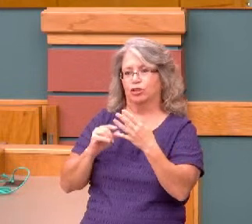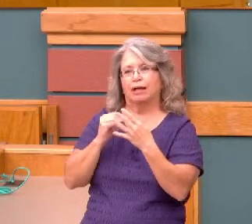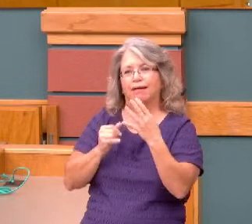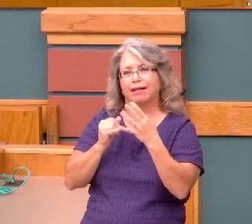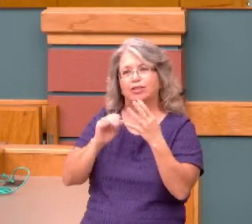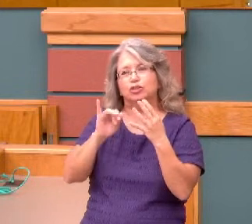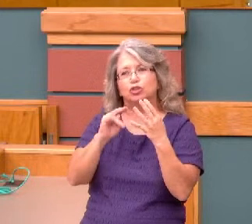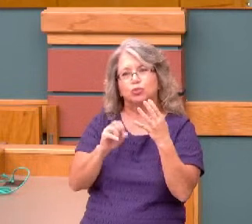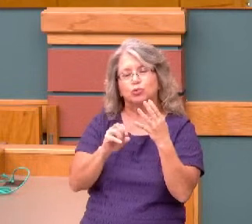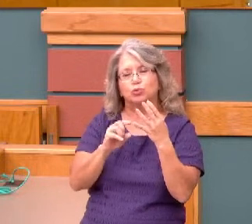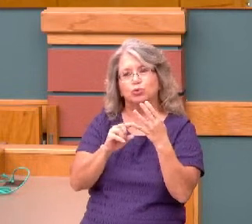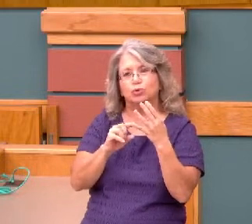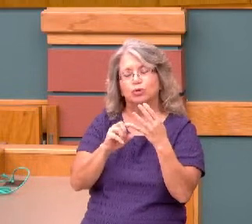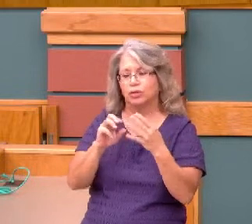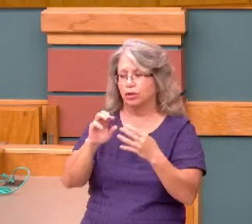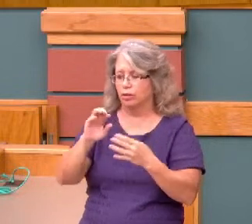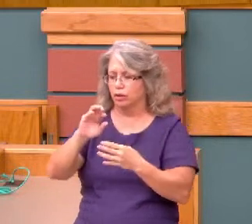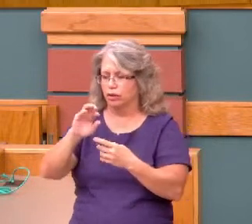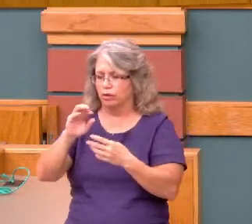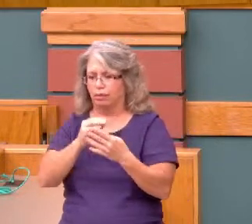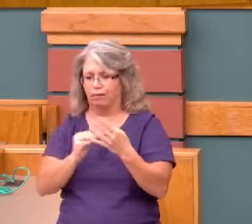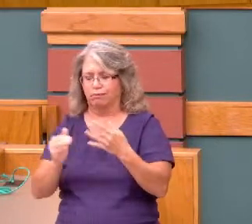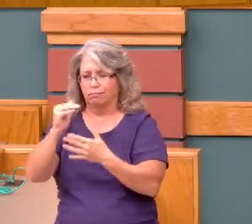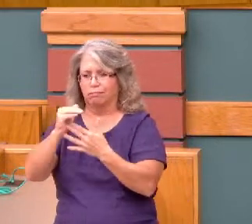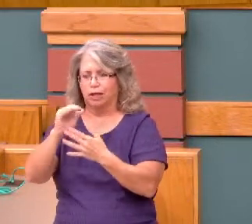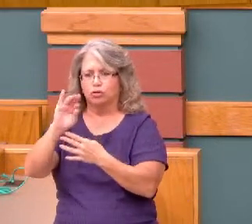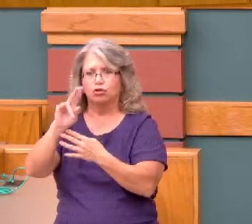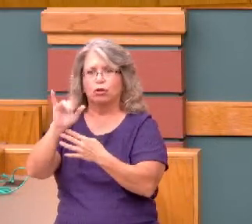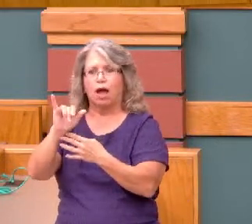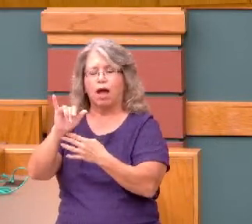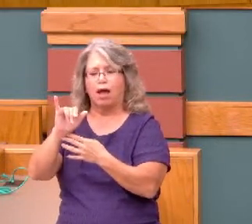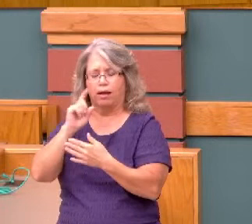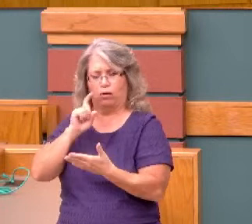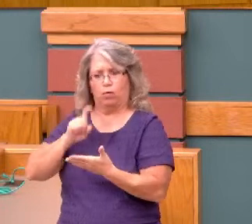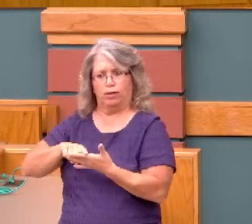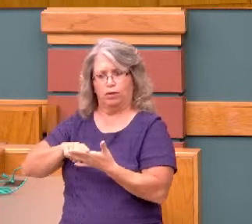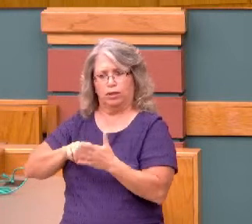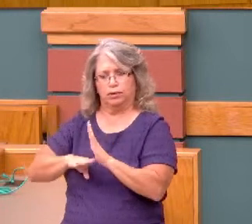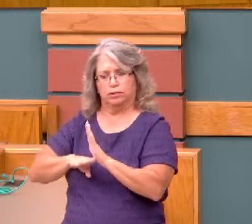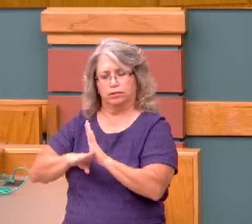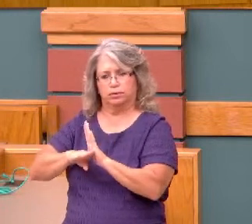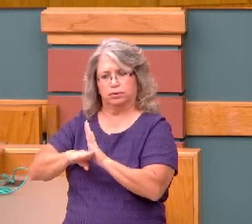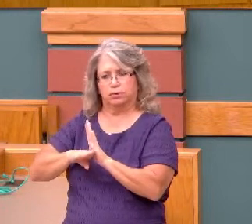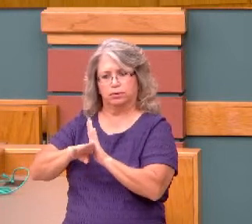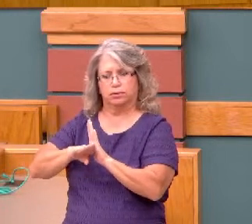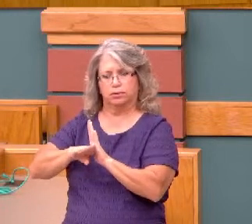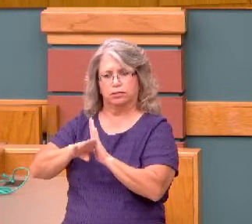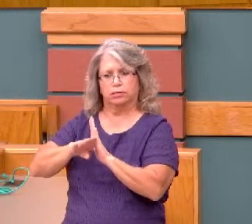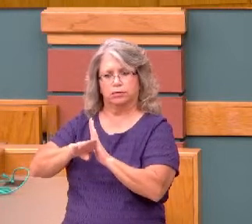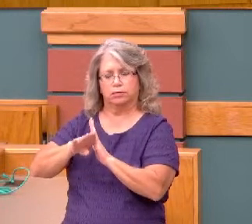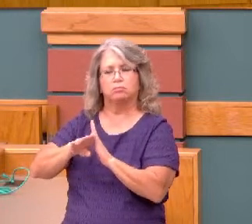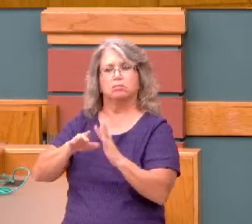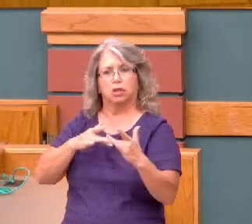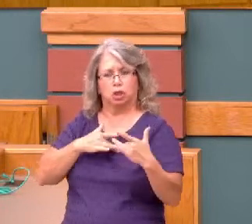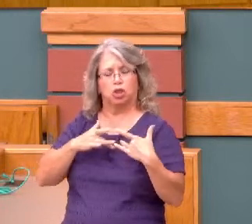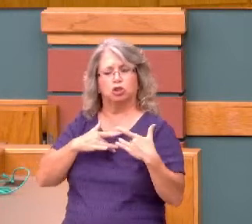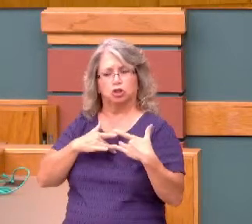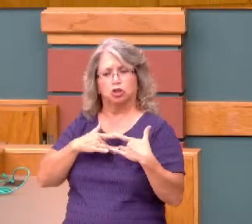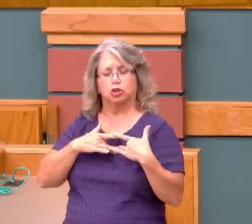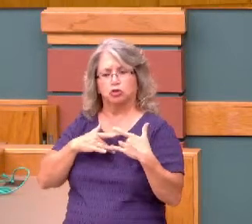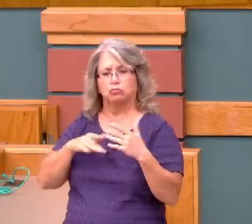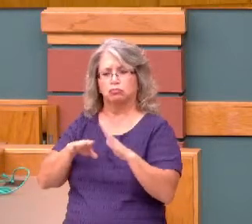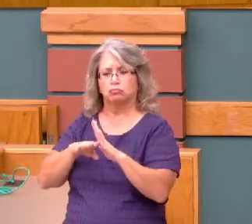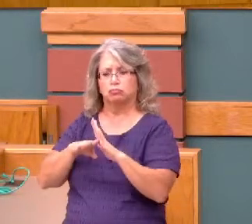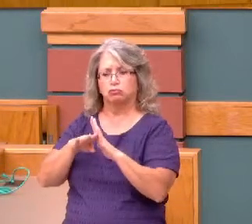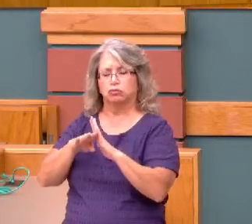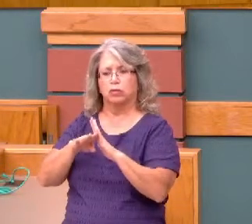And so in July, when we started seeing that number going up, we are certainly concerned. But when does it get